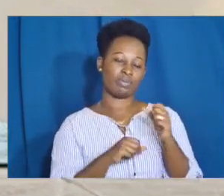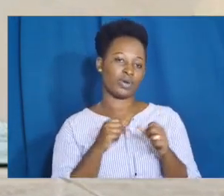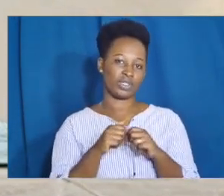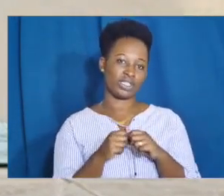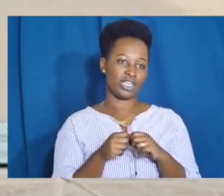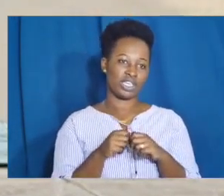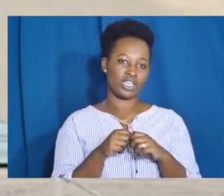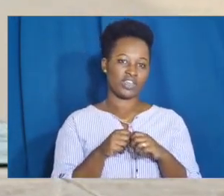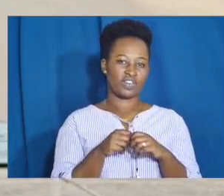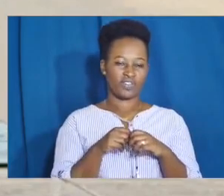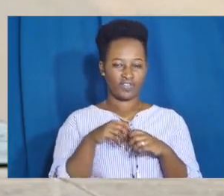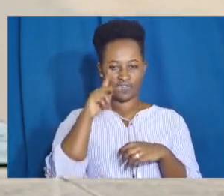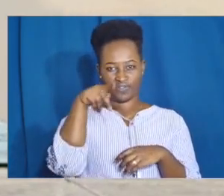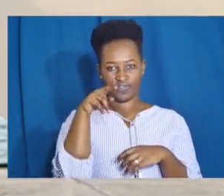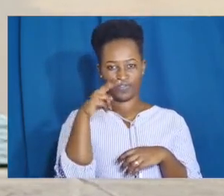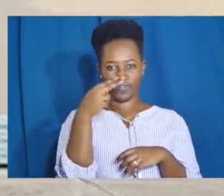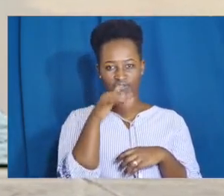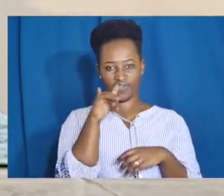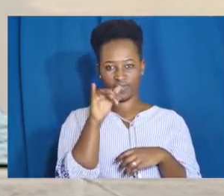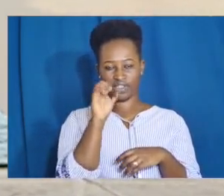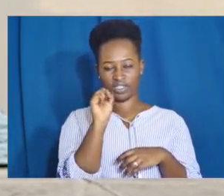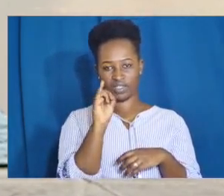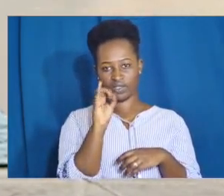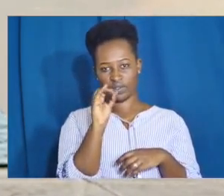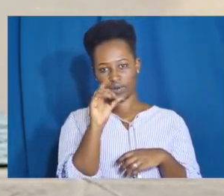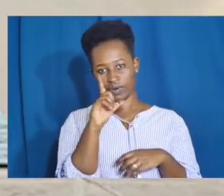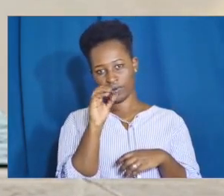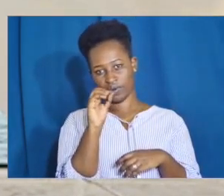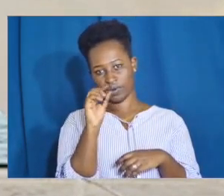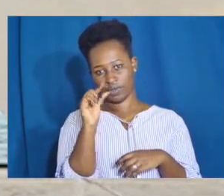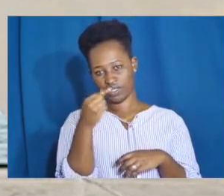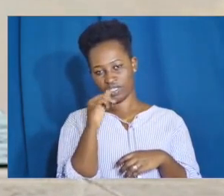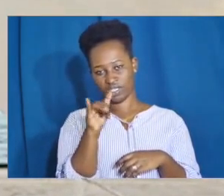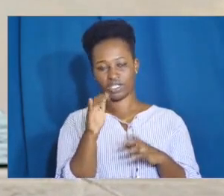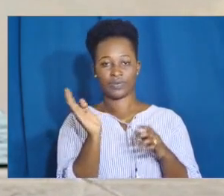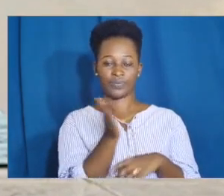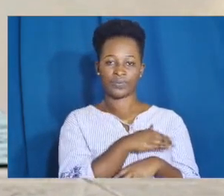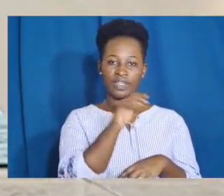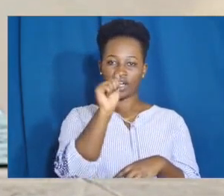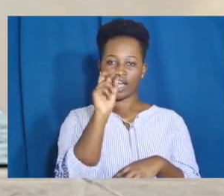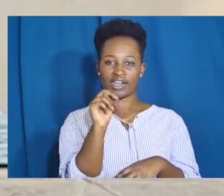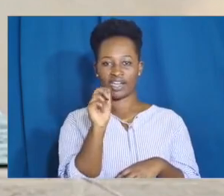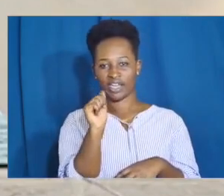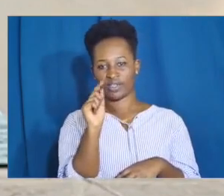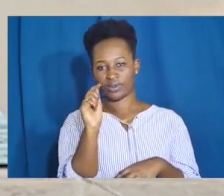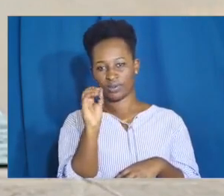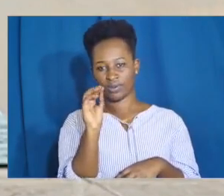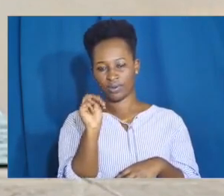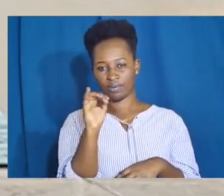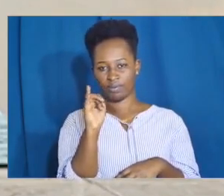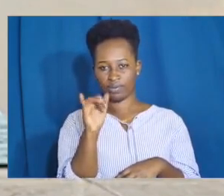physiology. We talked about anatomy. We talked about genetics. We talked